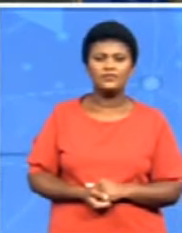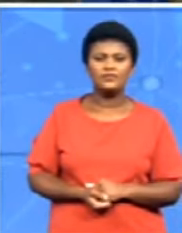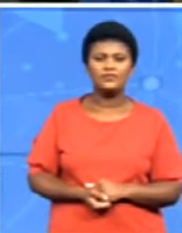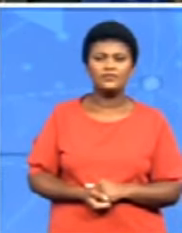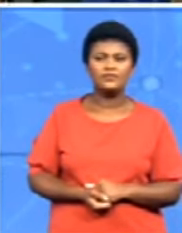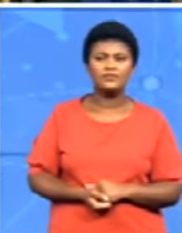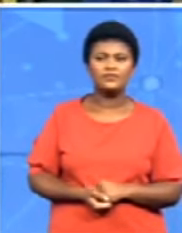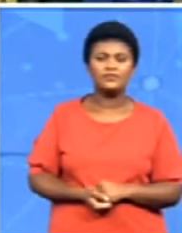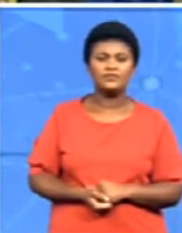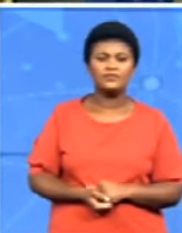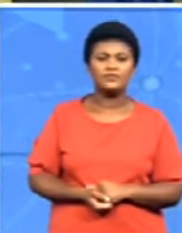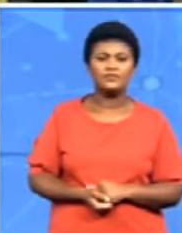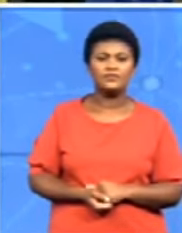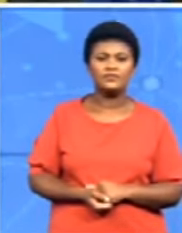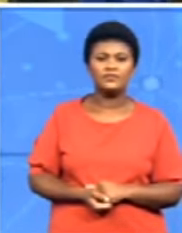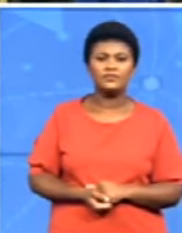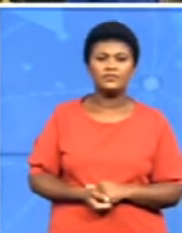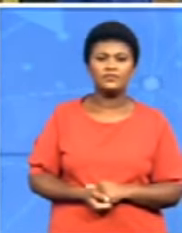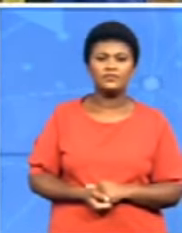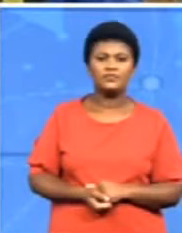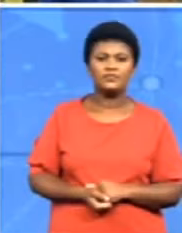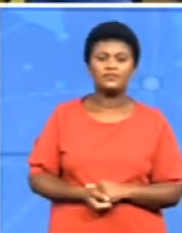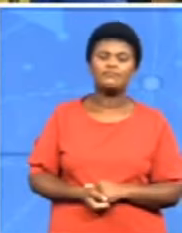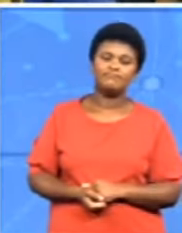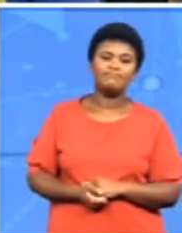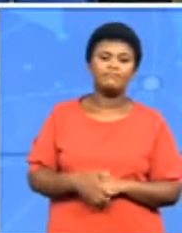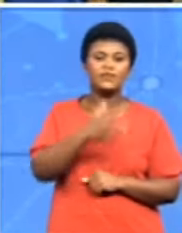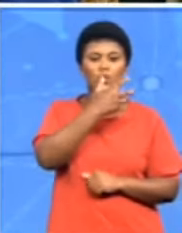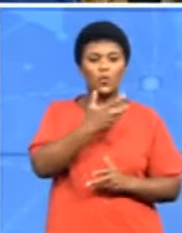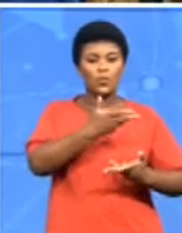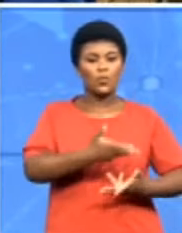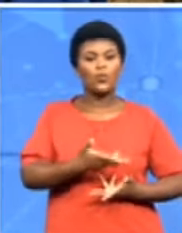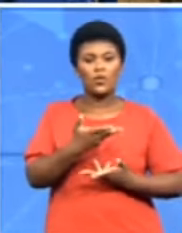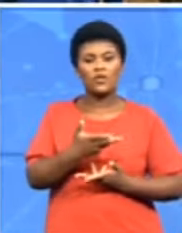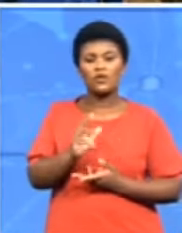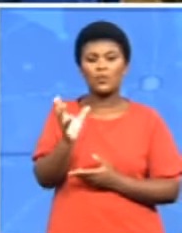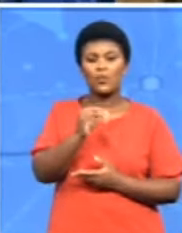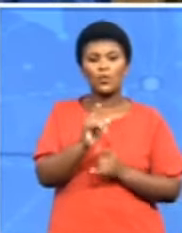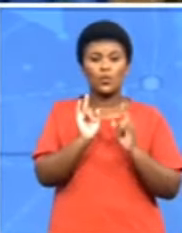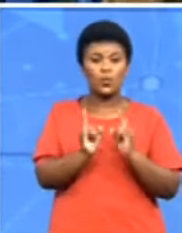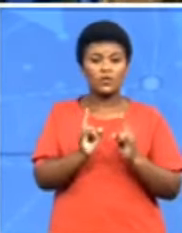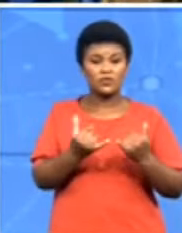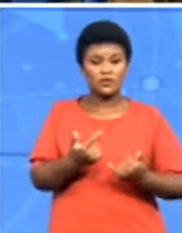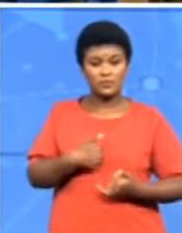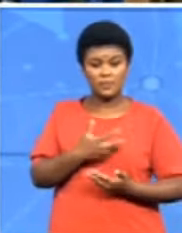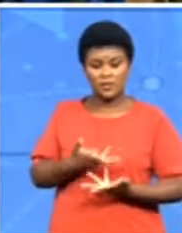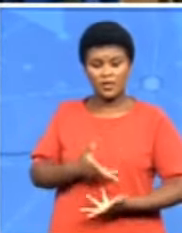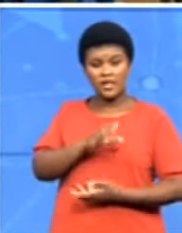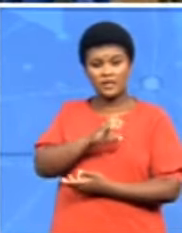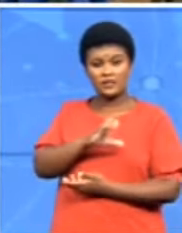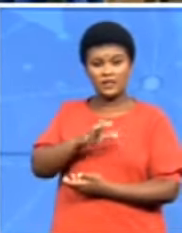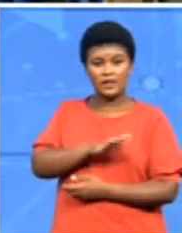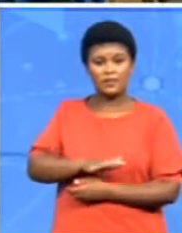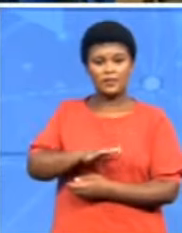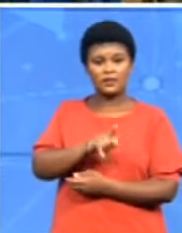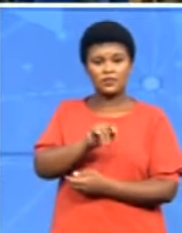Well, a very warm welcome to you and to you, everyone watching at home. We are here at Tsolo in the Eastern Cape. You know, this is where